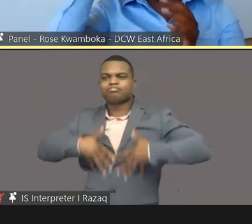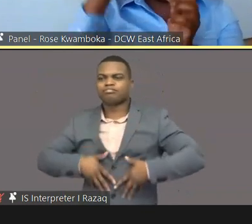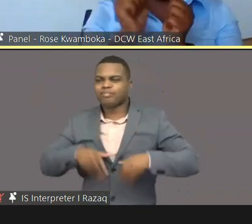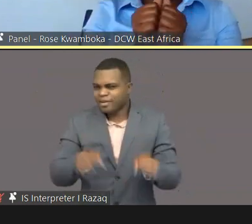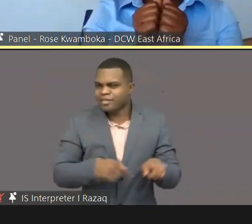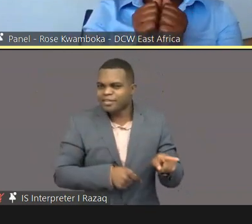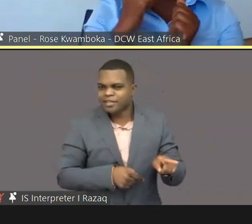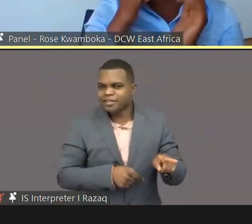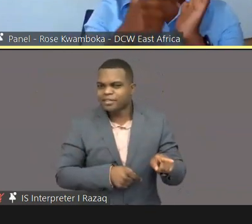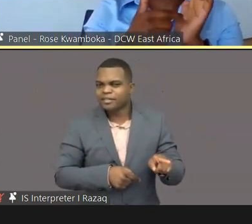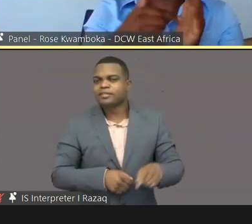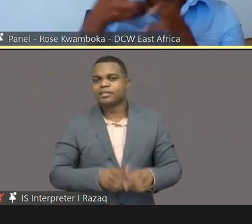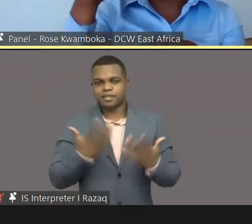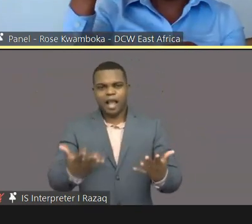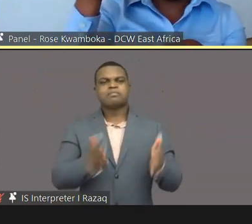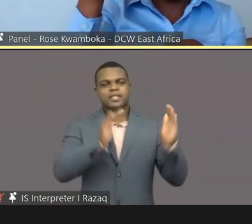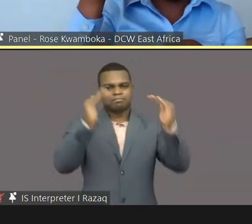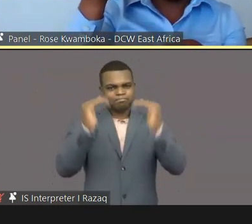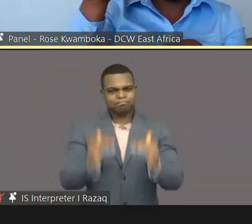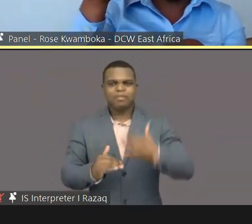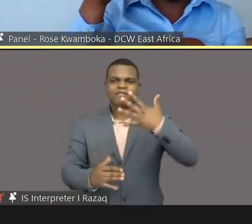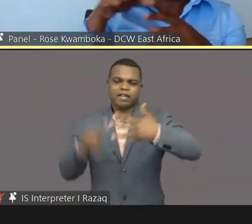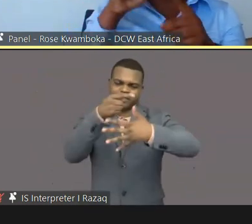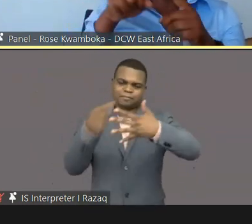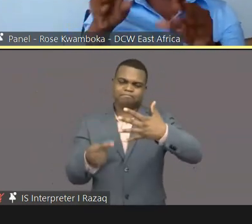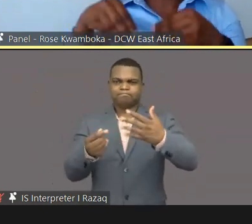child is familiar with. For instance, milk.